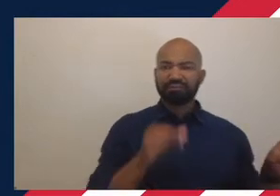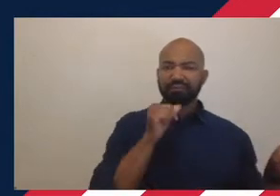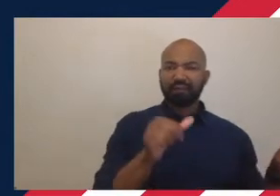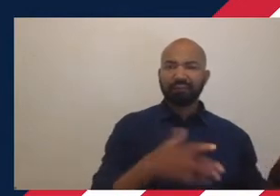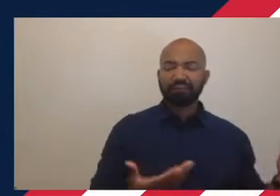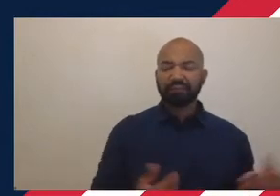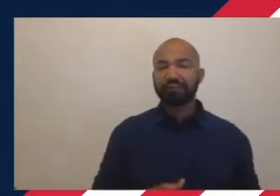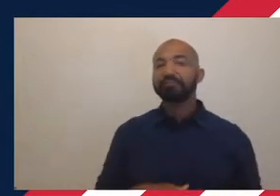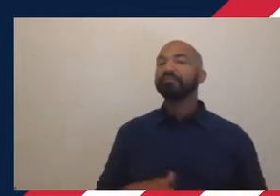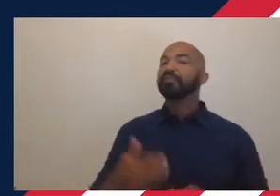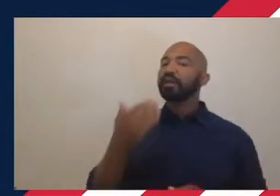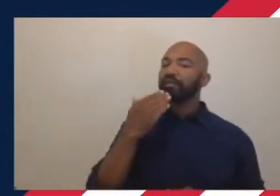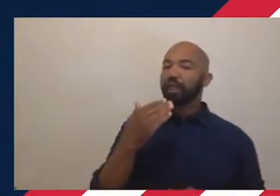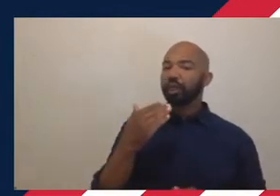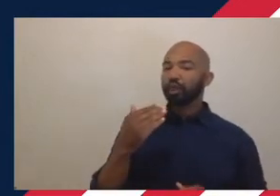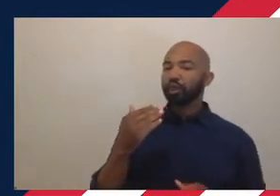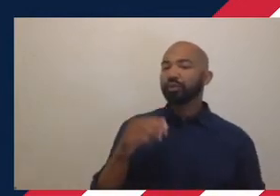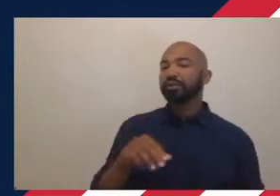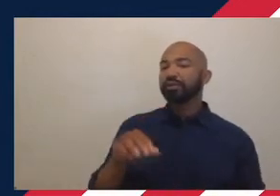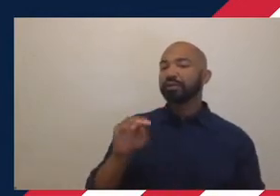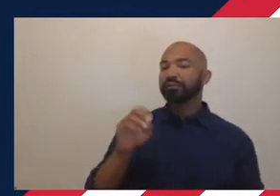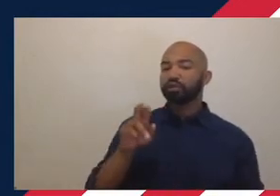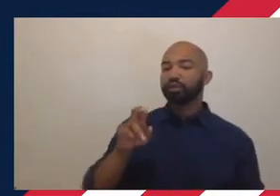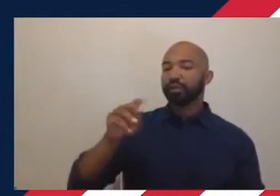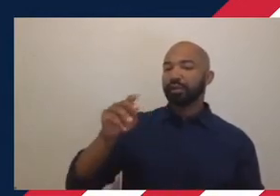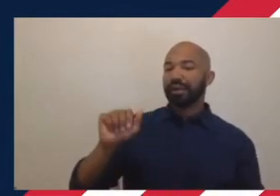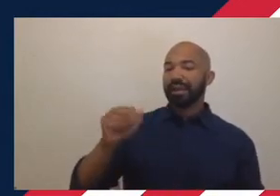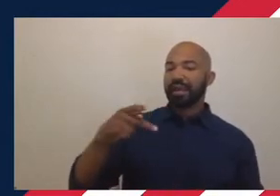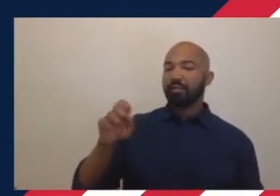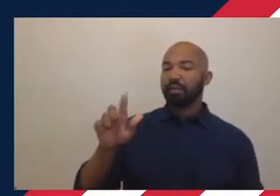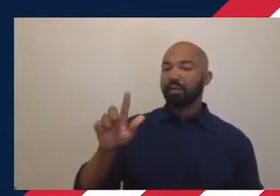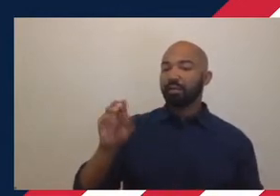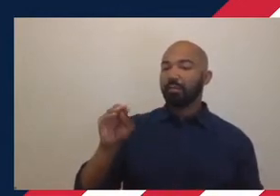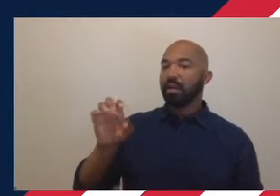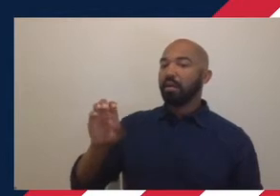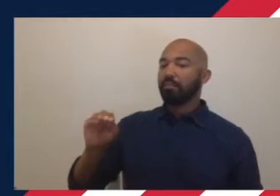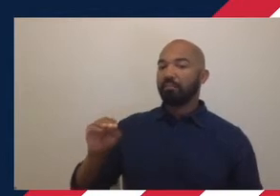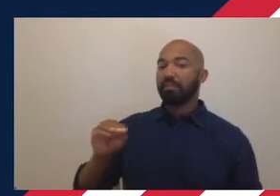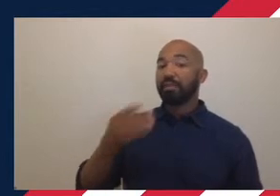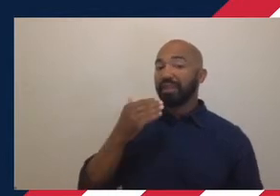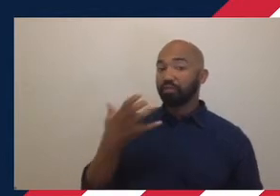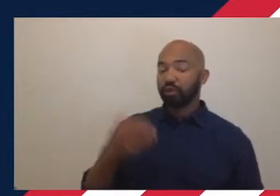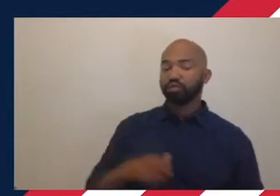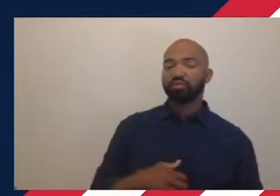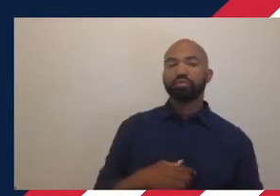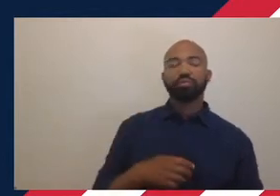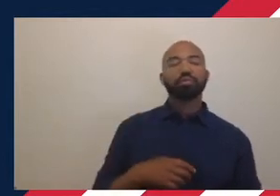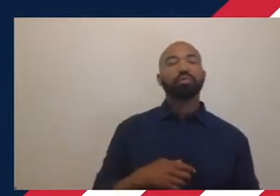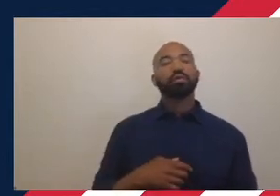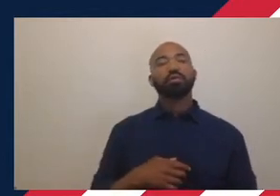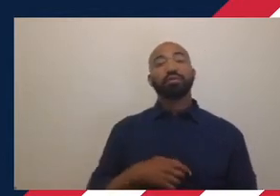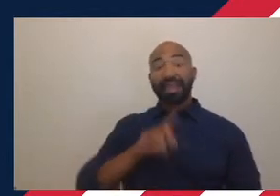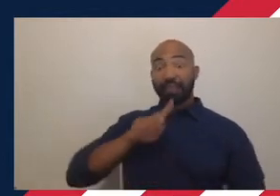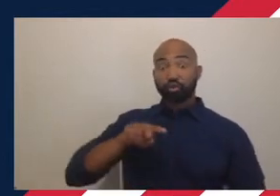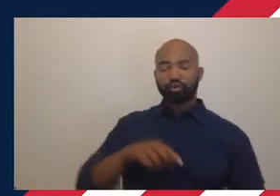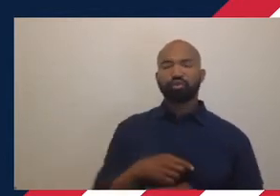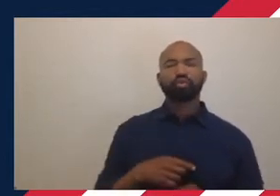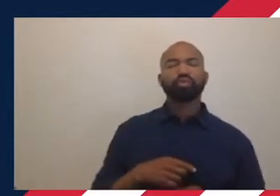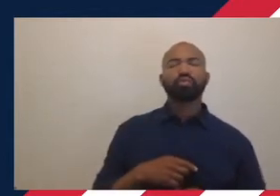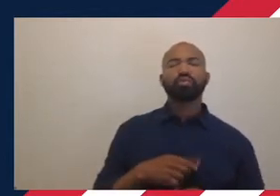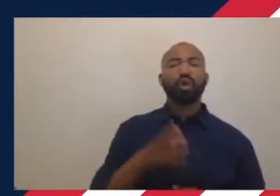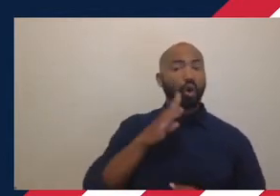Home care providers have been, from the very beginning, have acted